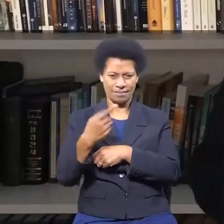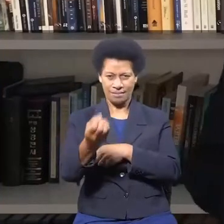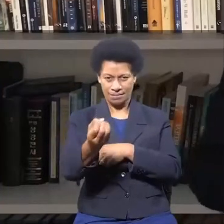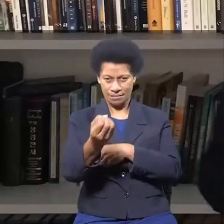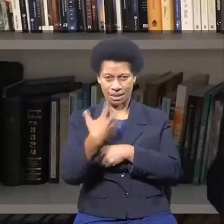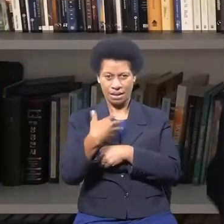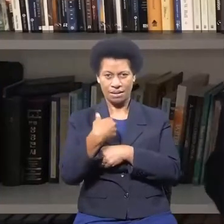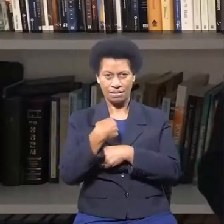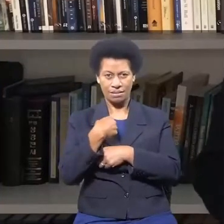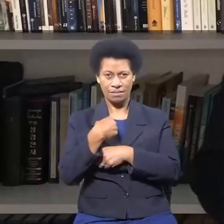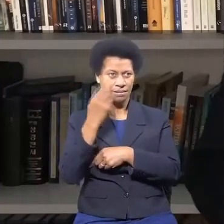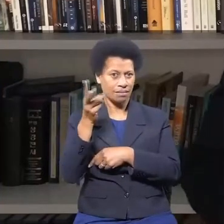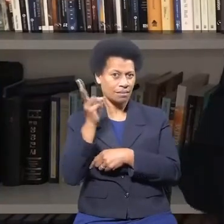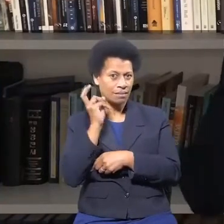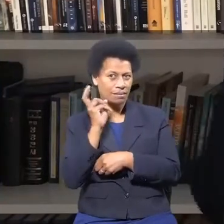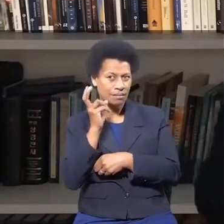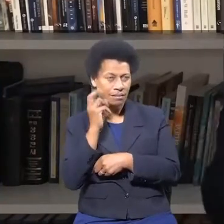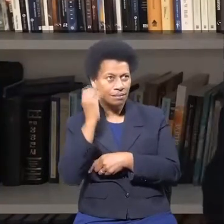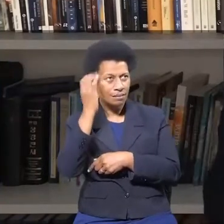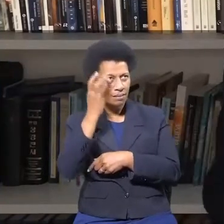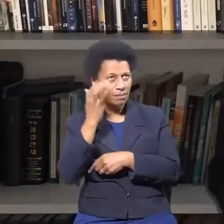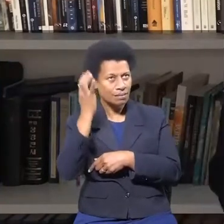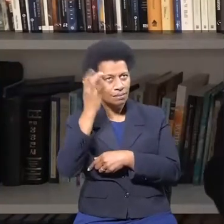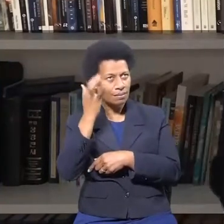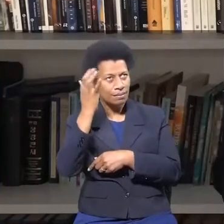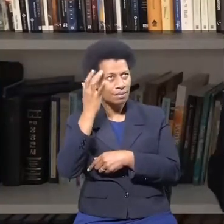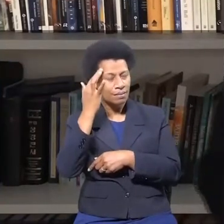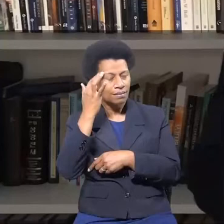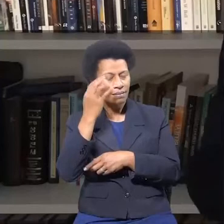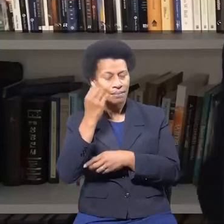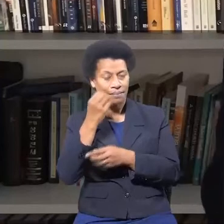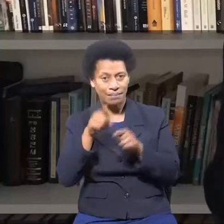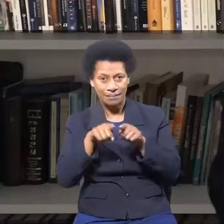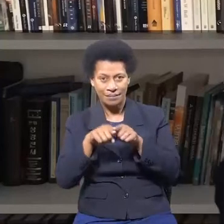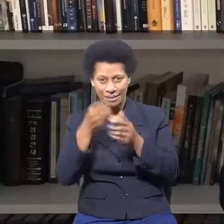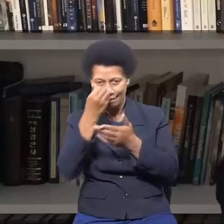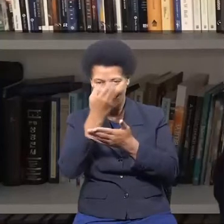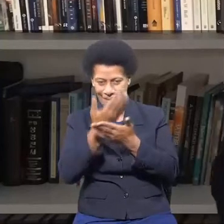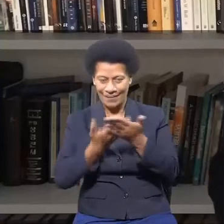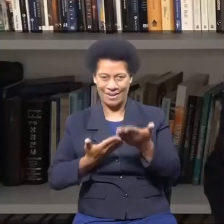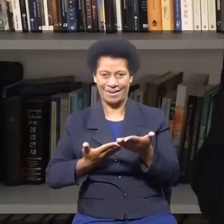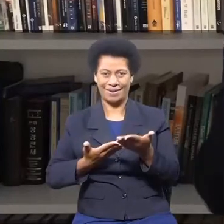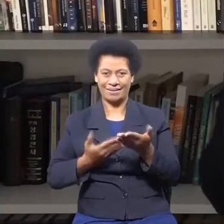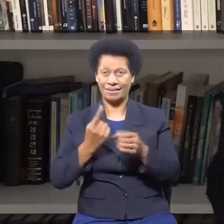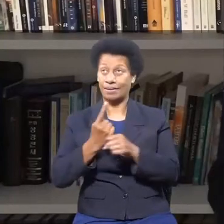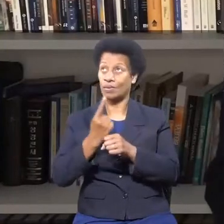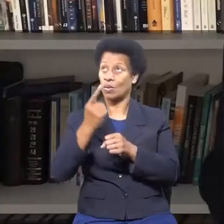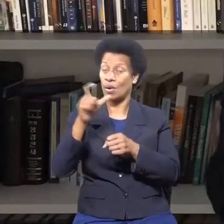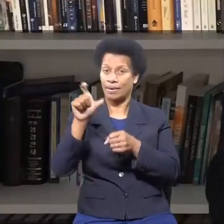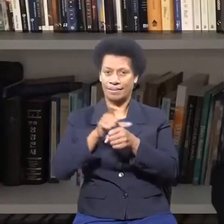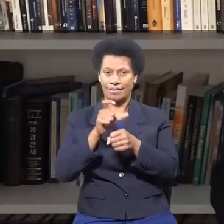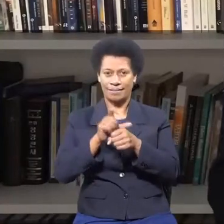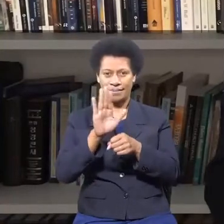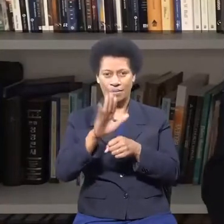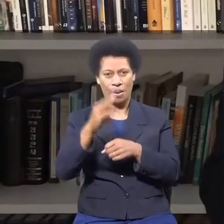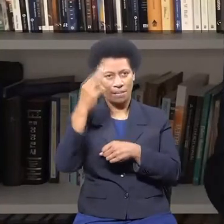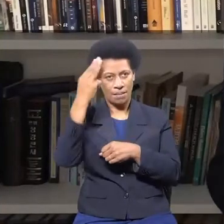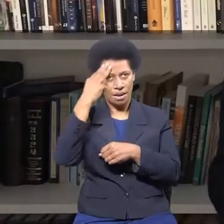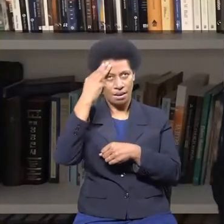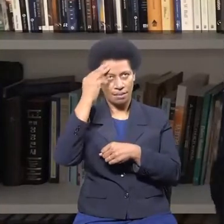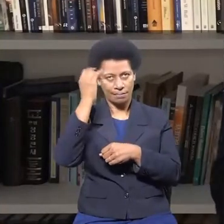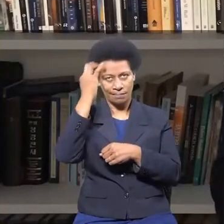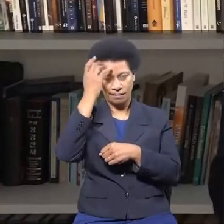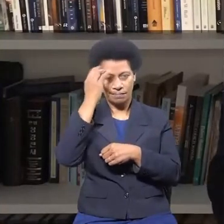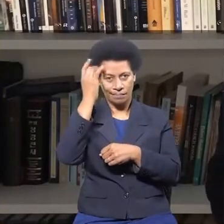analyze what I'm saying, and to think through these things, is actually evidence that God created